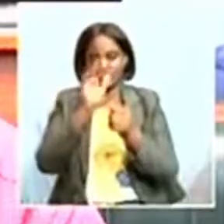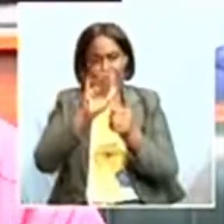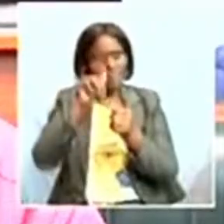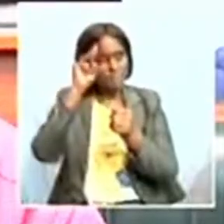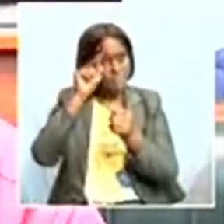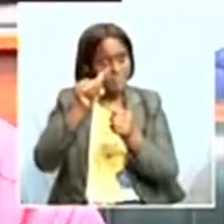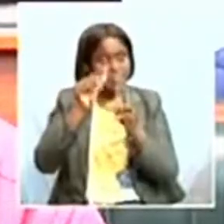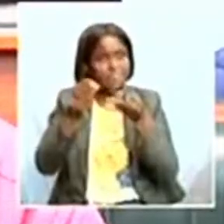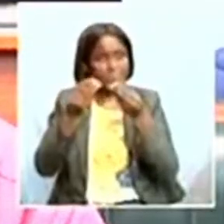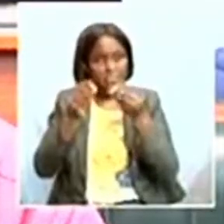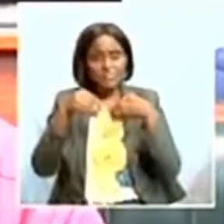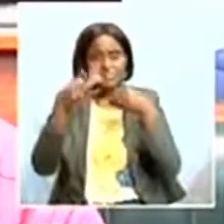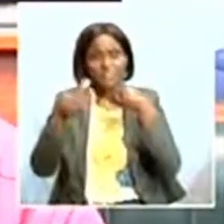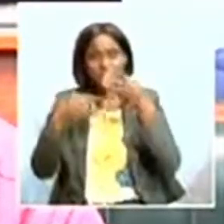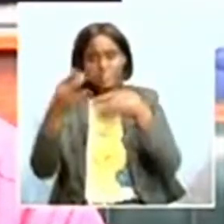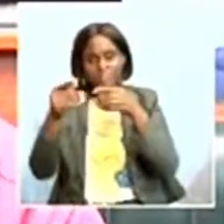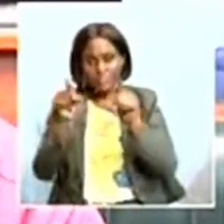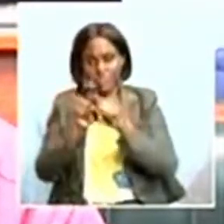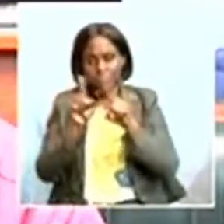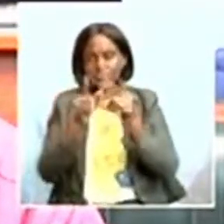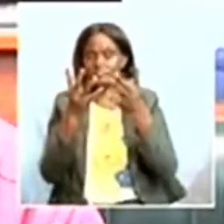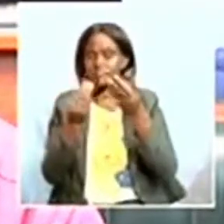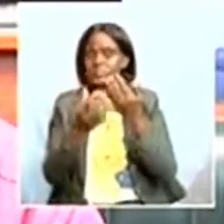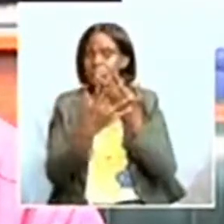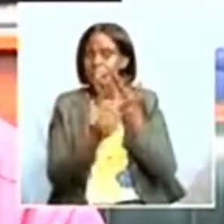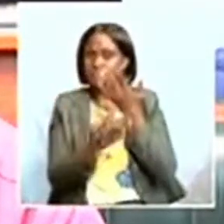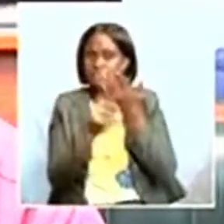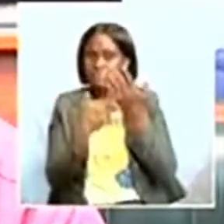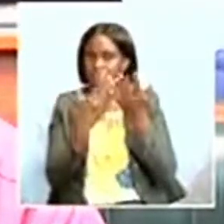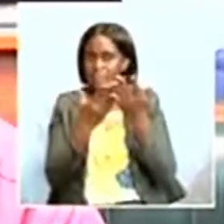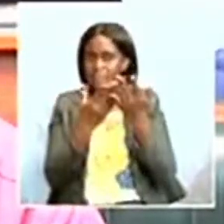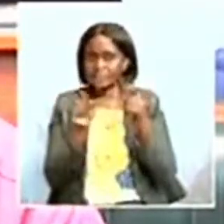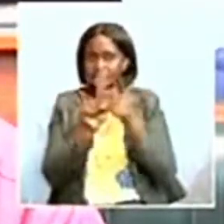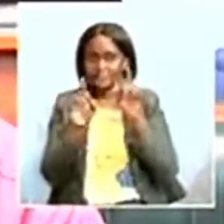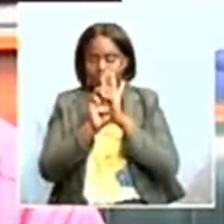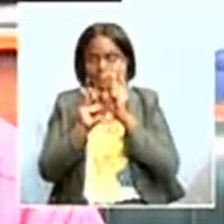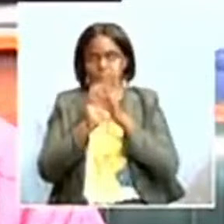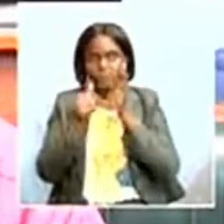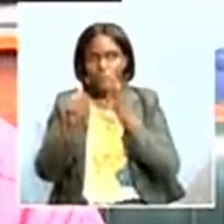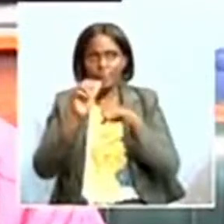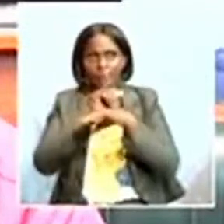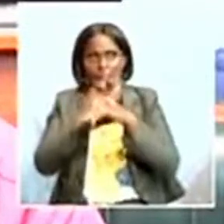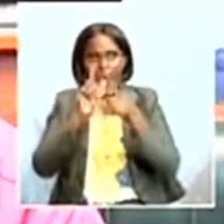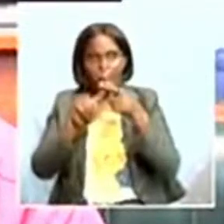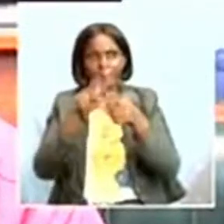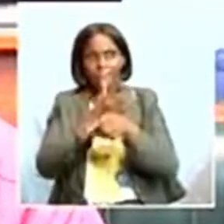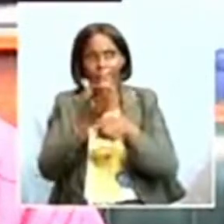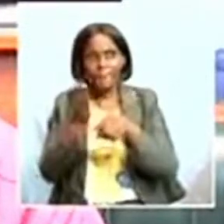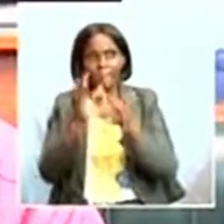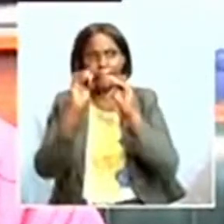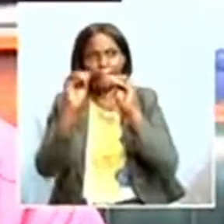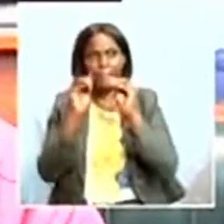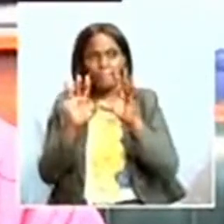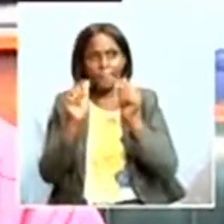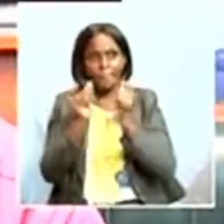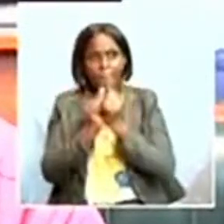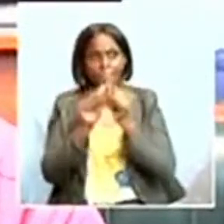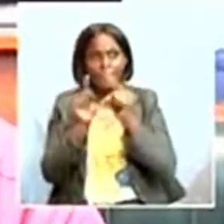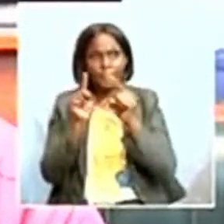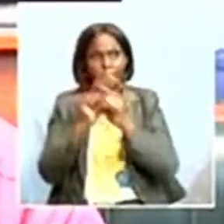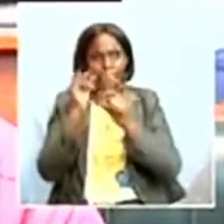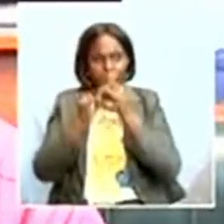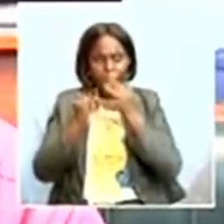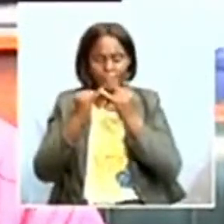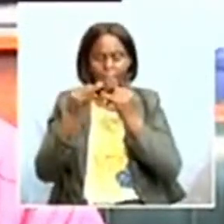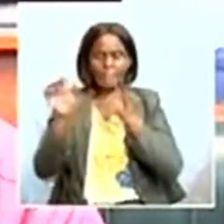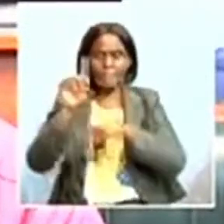ministry is giving out soft copies that you are sending to these teachers, and at the end of the day, they have